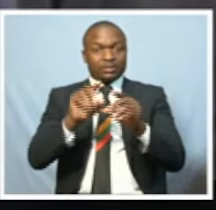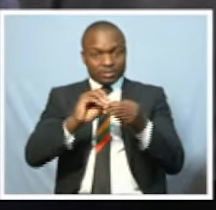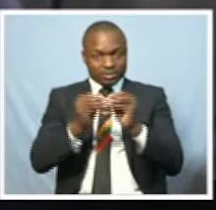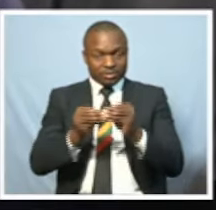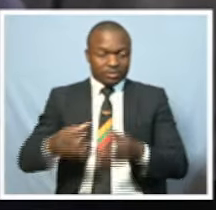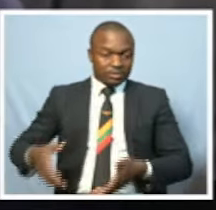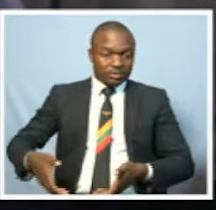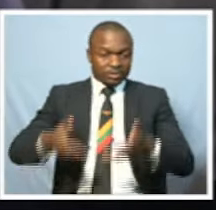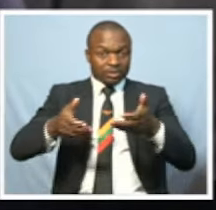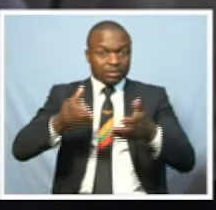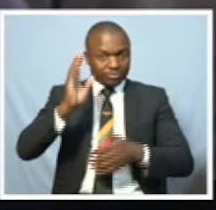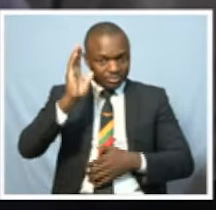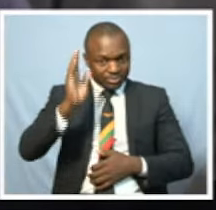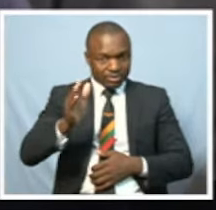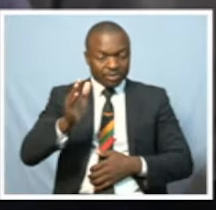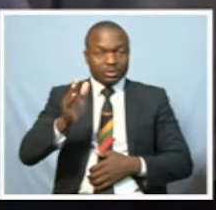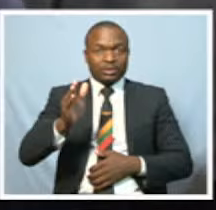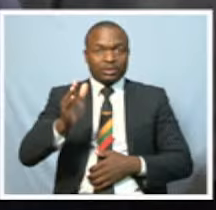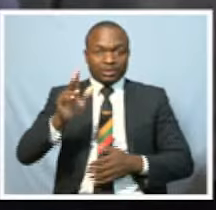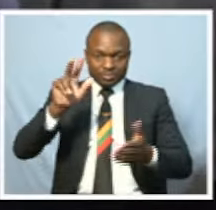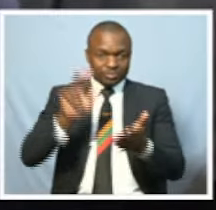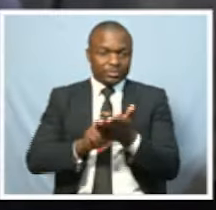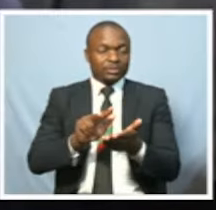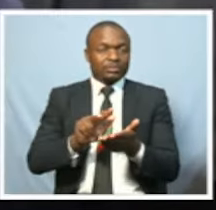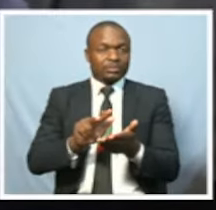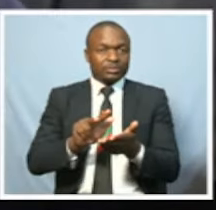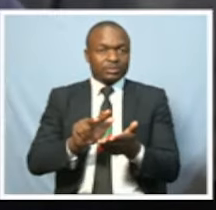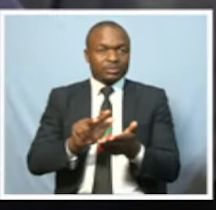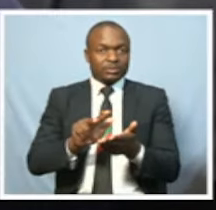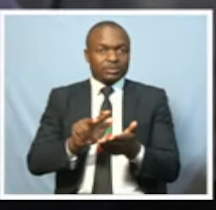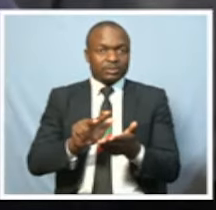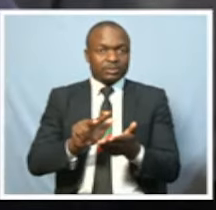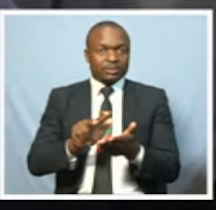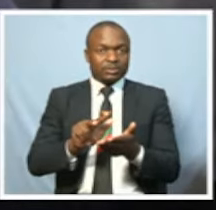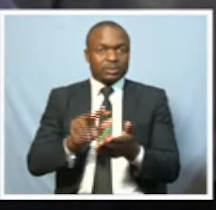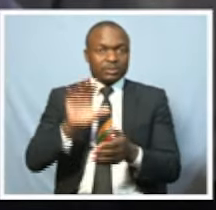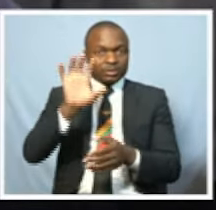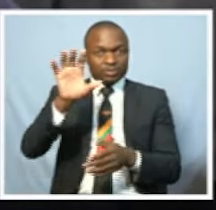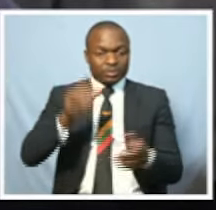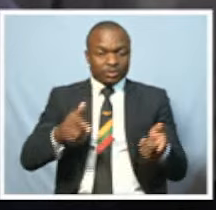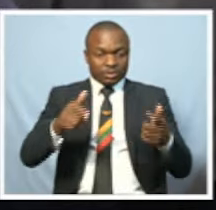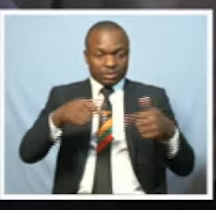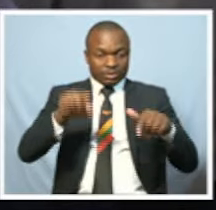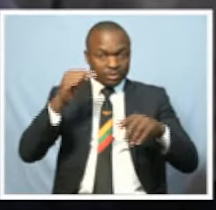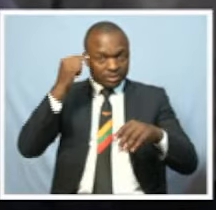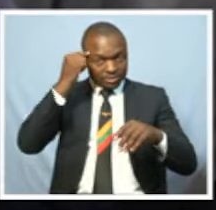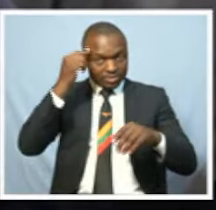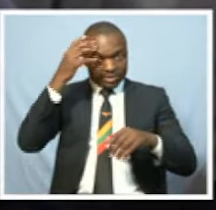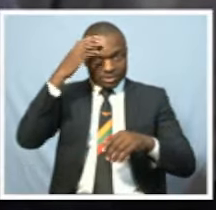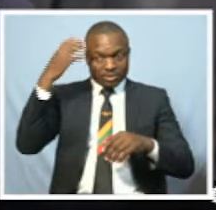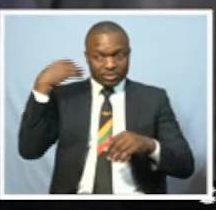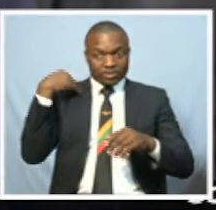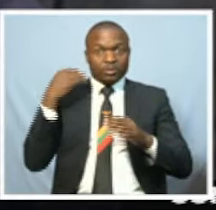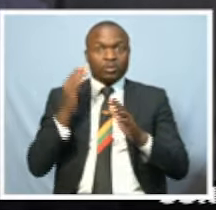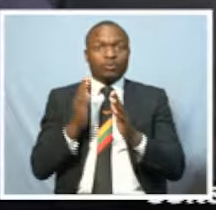carried forward the following year and even approved by the provincial law government officer.